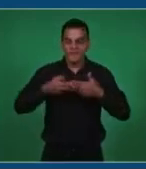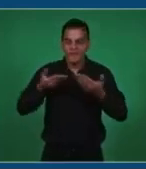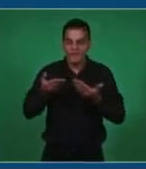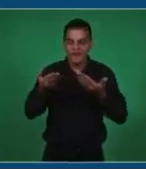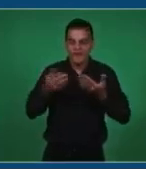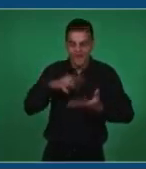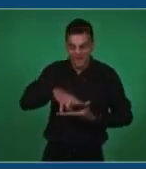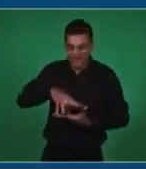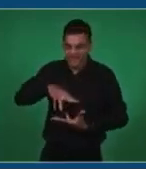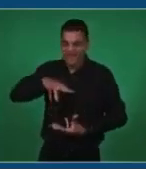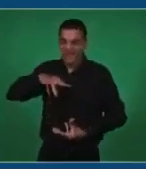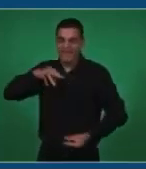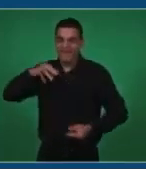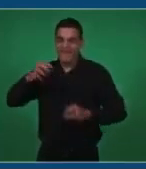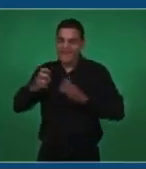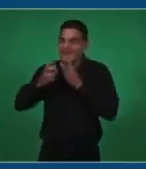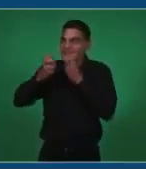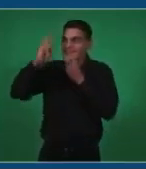you delivered me, you Lord.